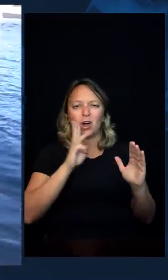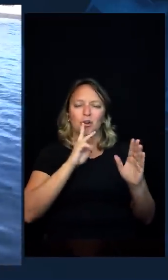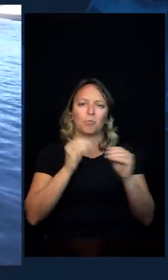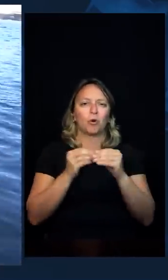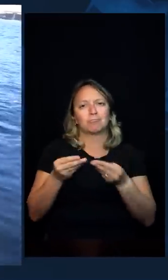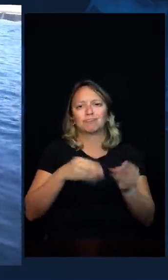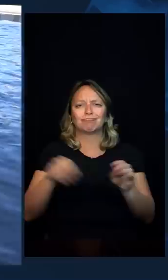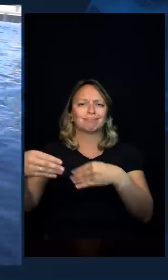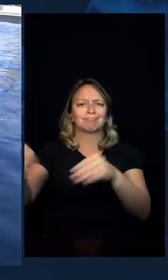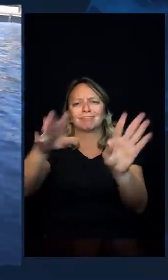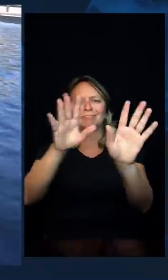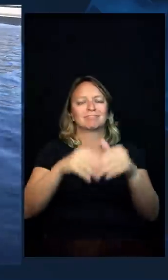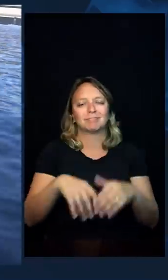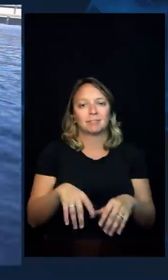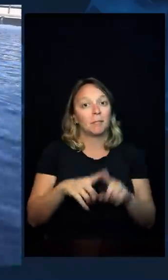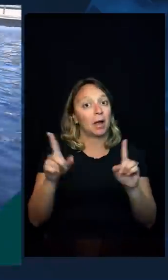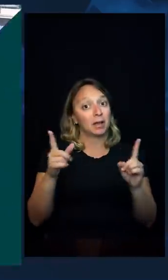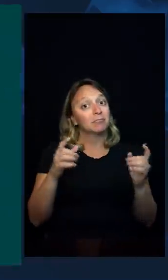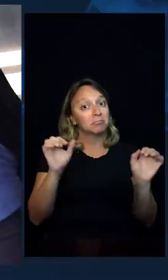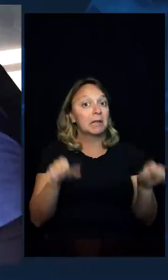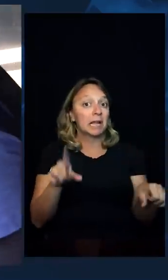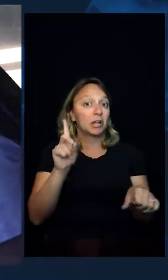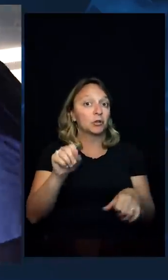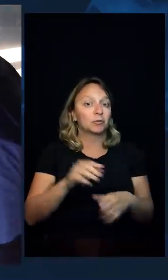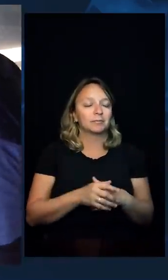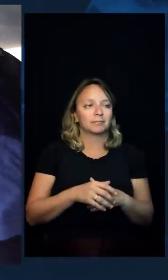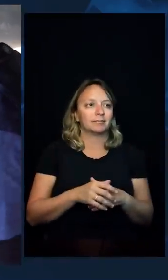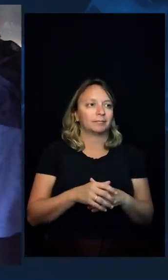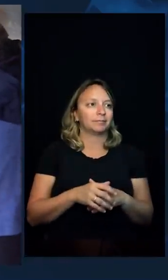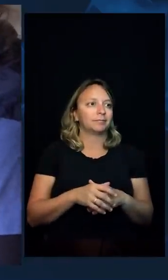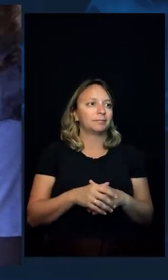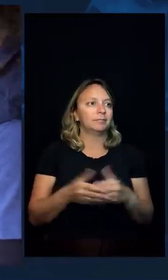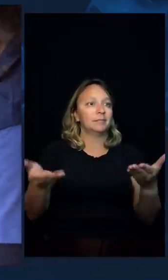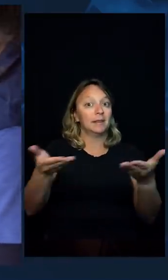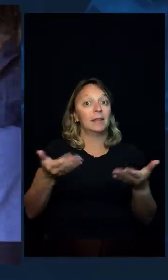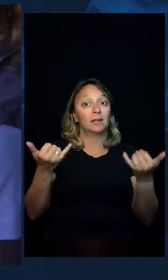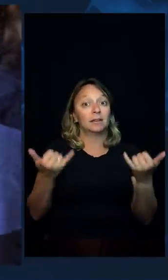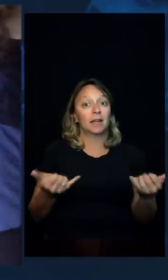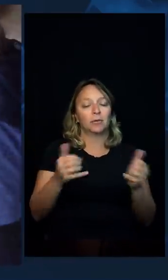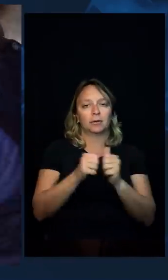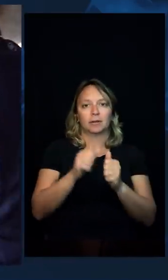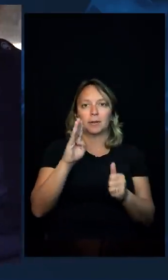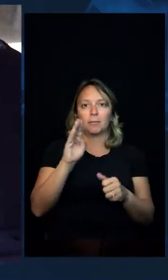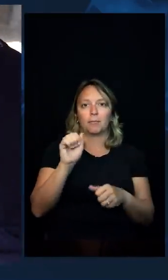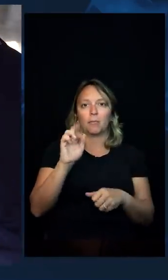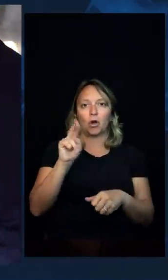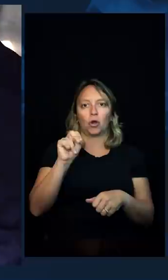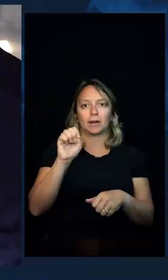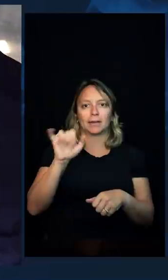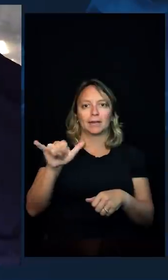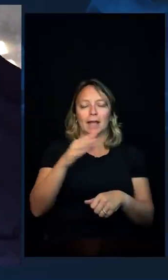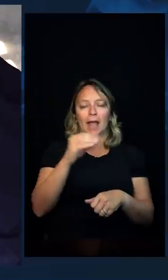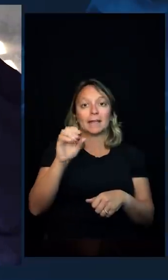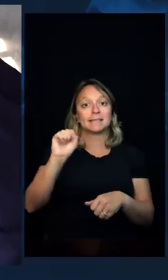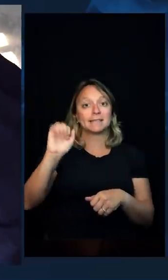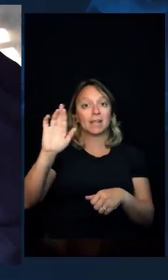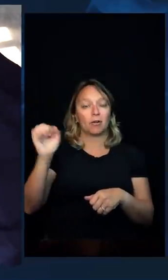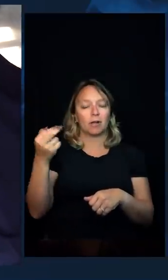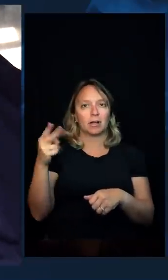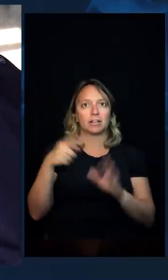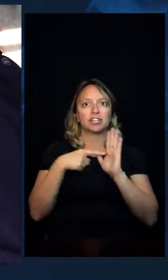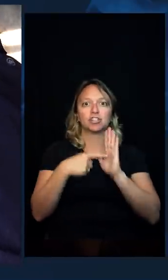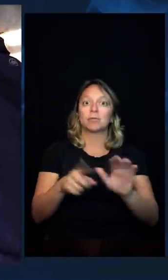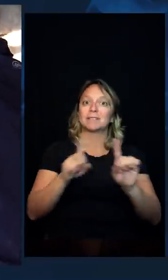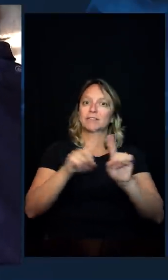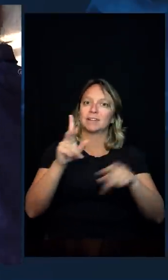Here we are now with Barney and Sarah. They're showing us different types of